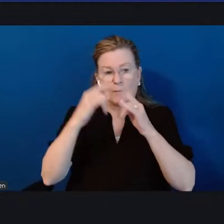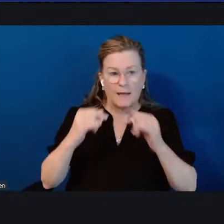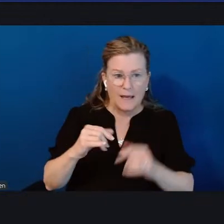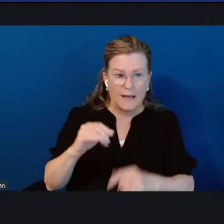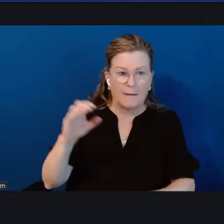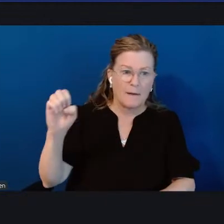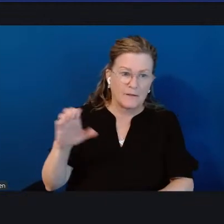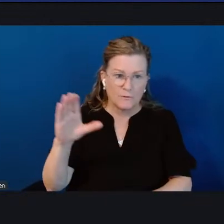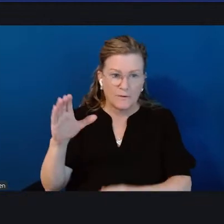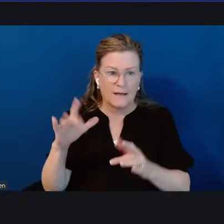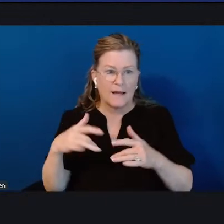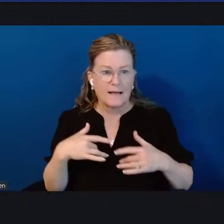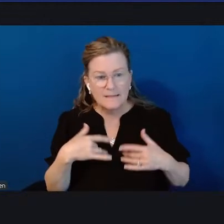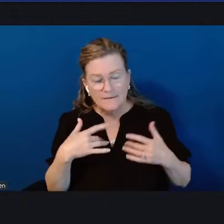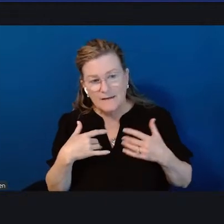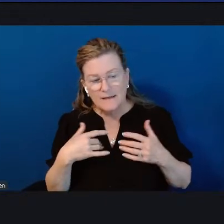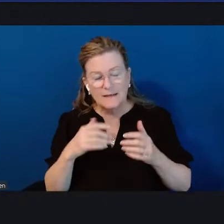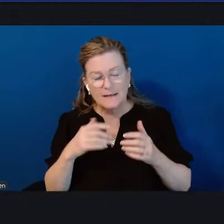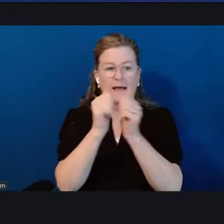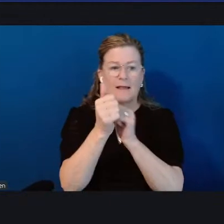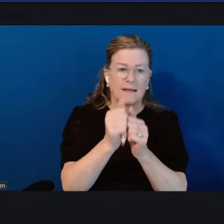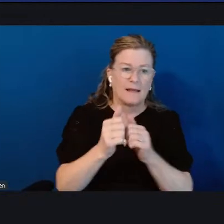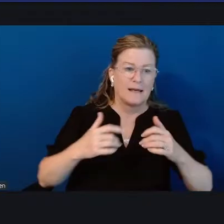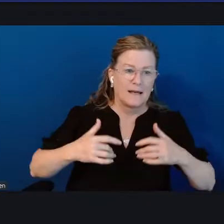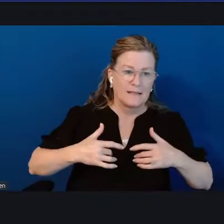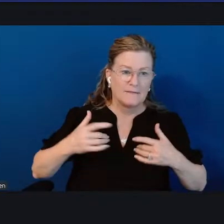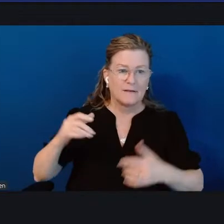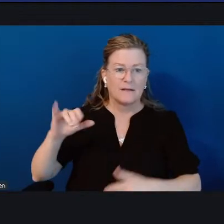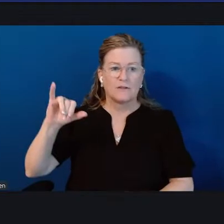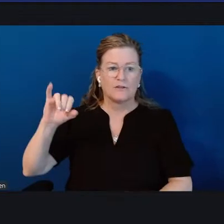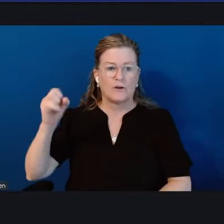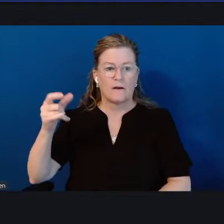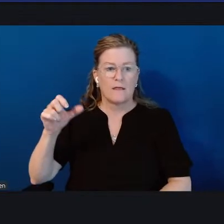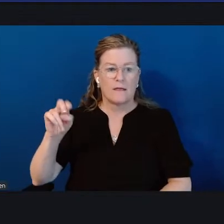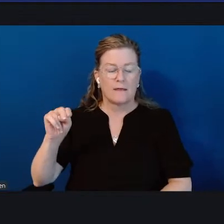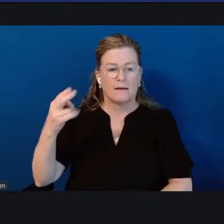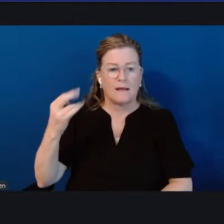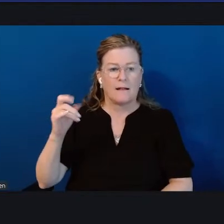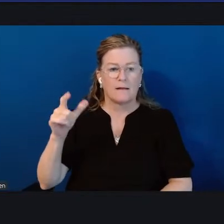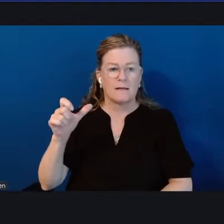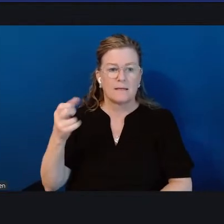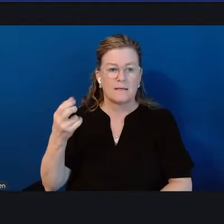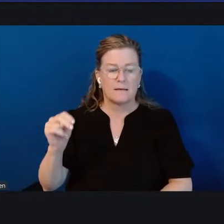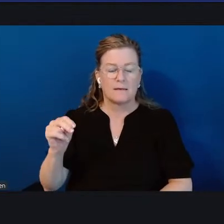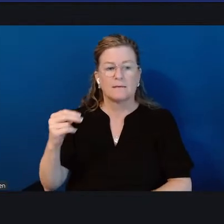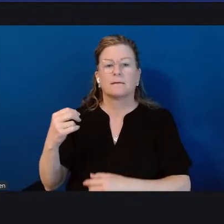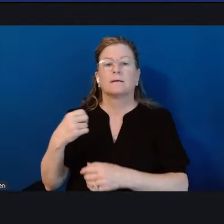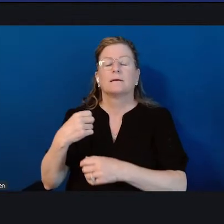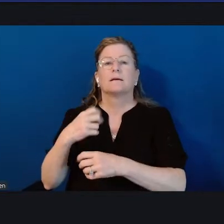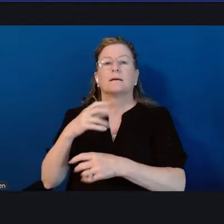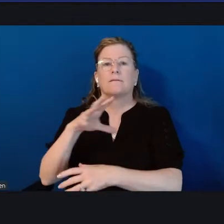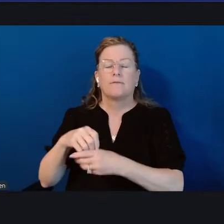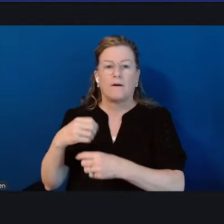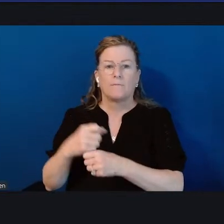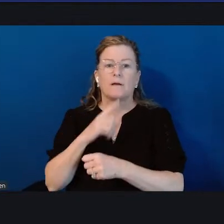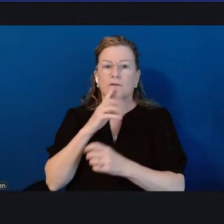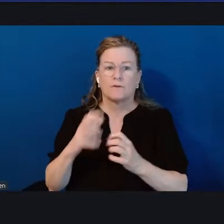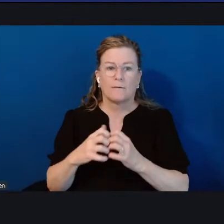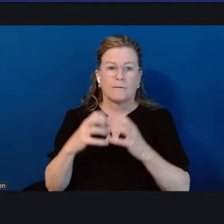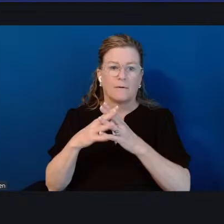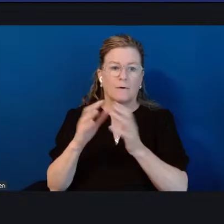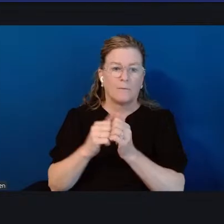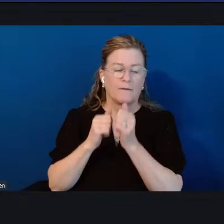activity, or an athletic activity, Jonathan Hegelson is involved in that and making sure those are implemented with fidelity